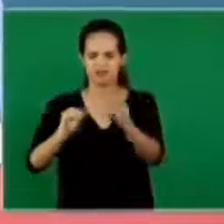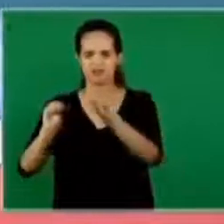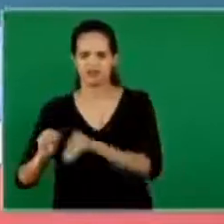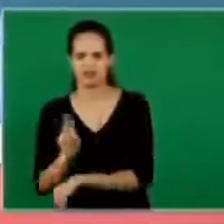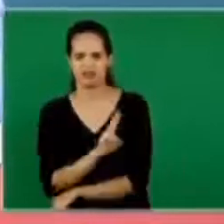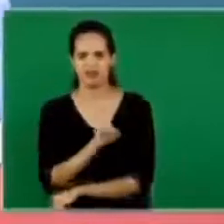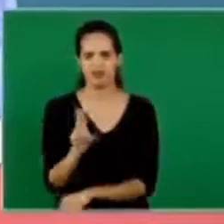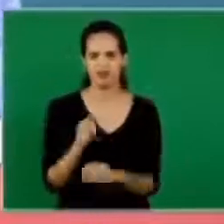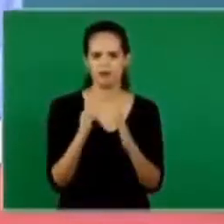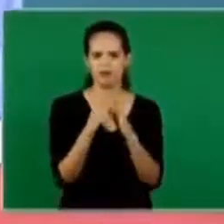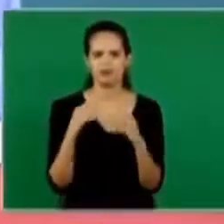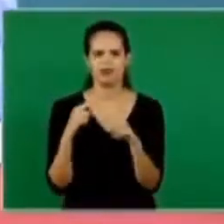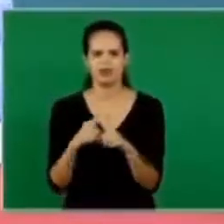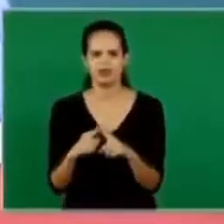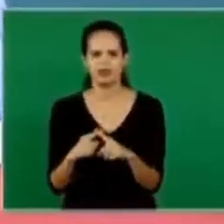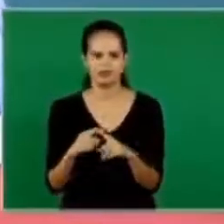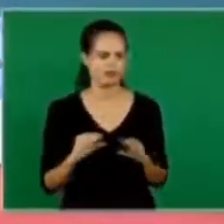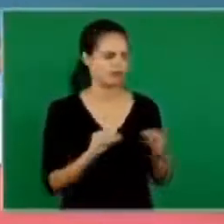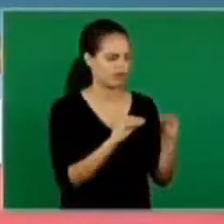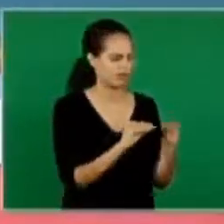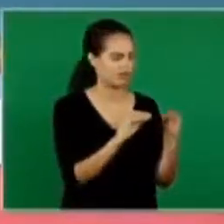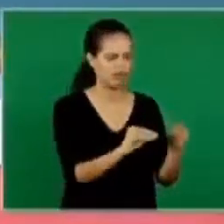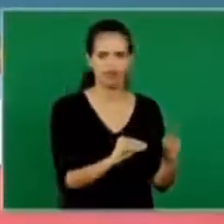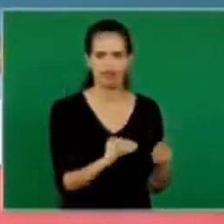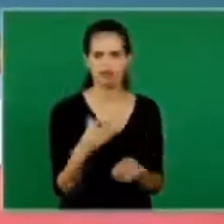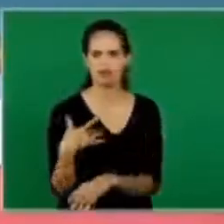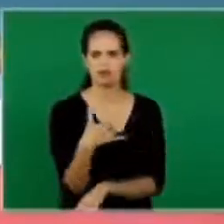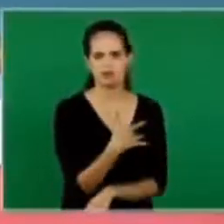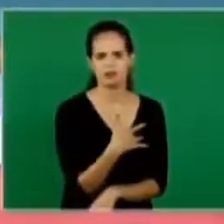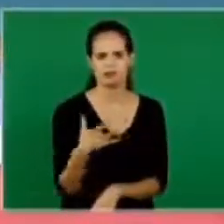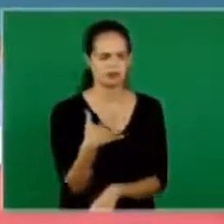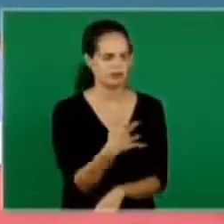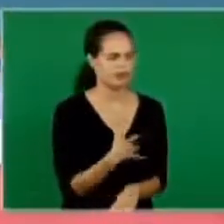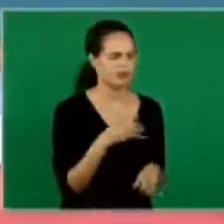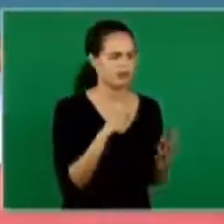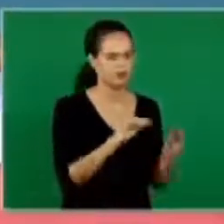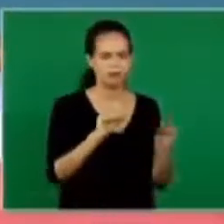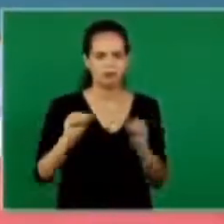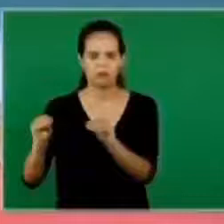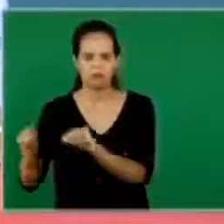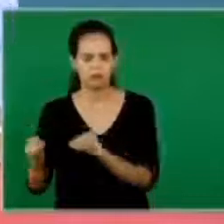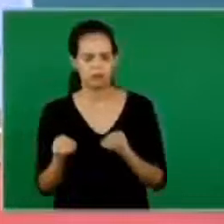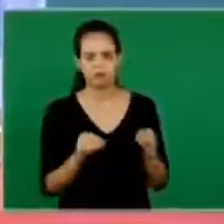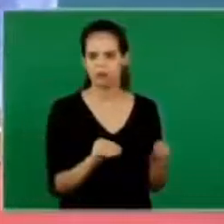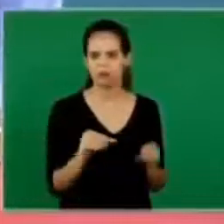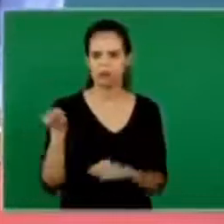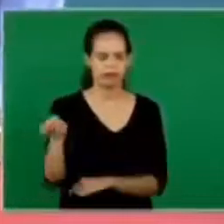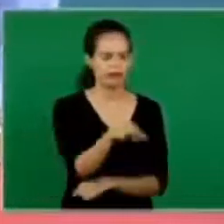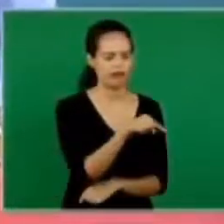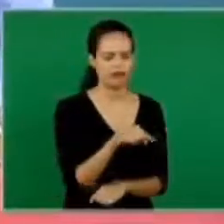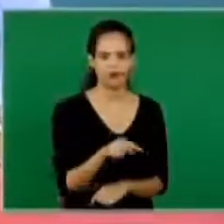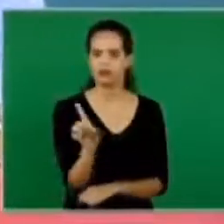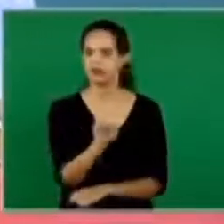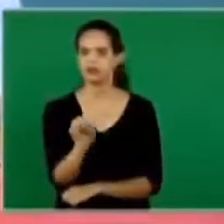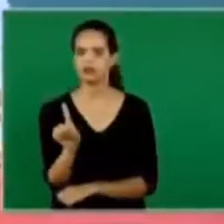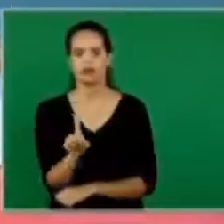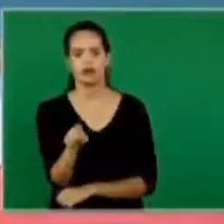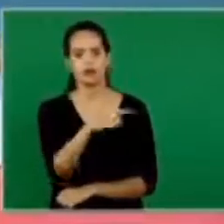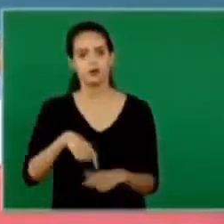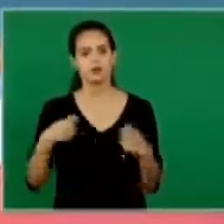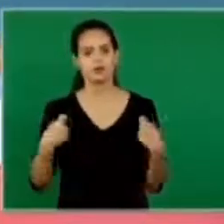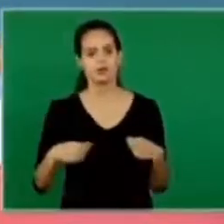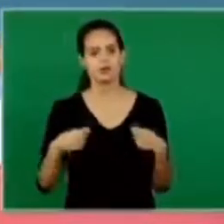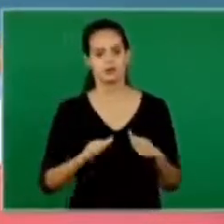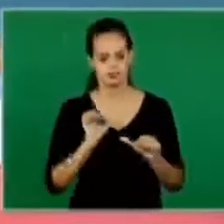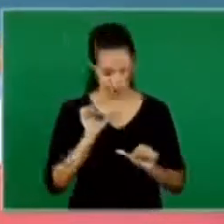denomination, they want to change their pastor, but they don't change their lives. And today, the word of the Lord is, today, who is going to